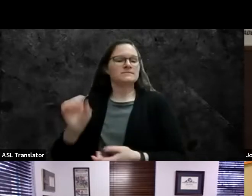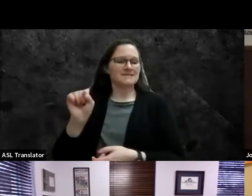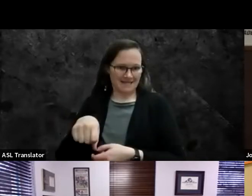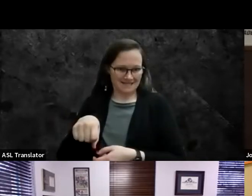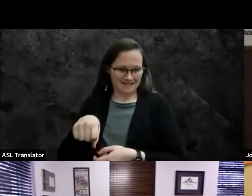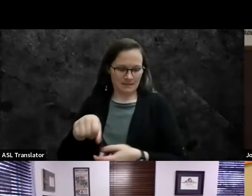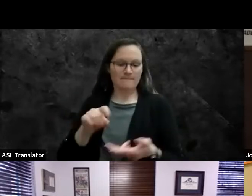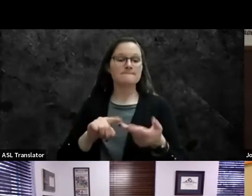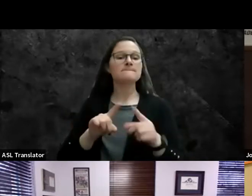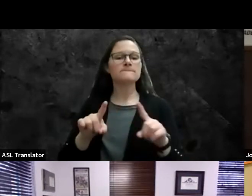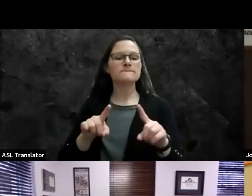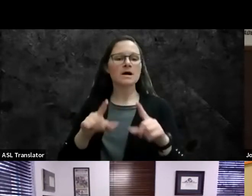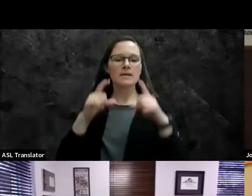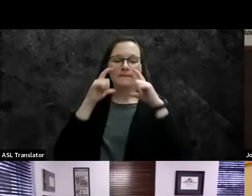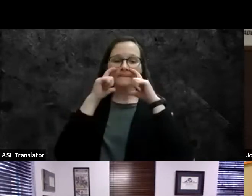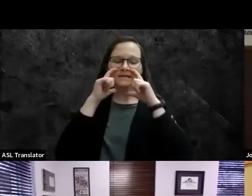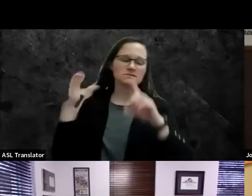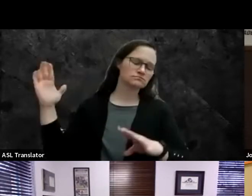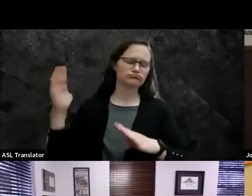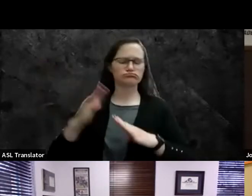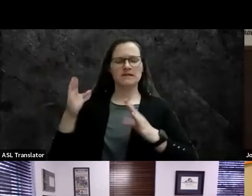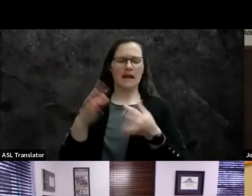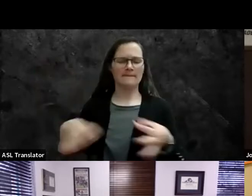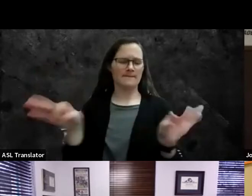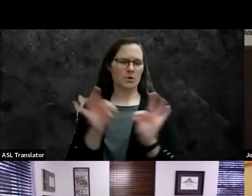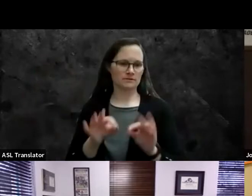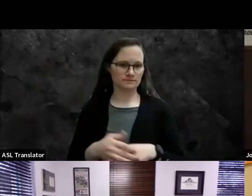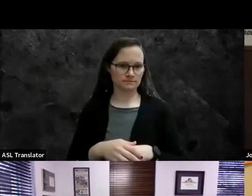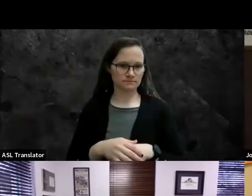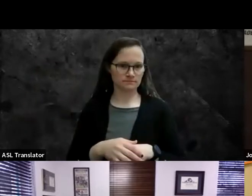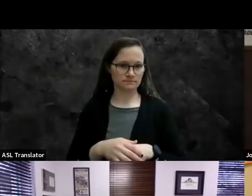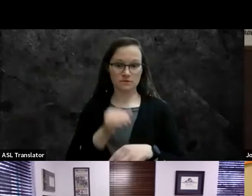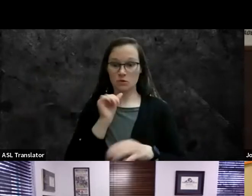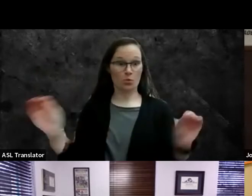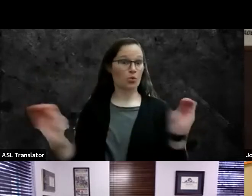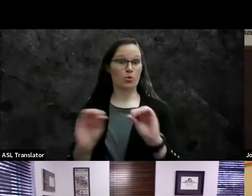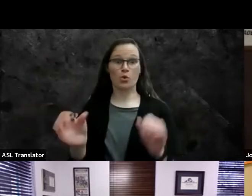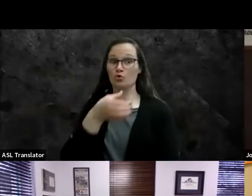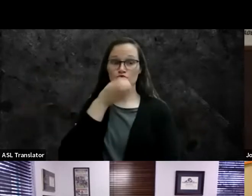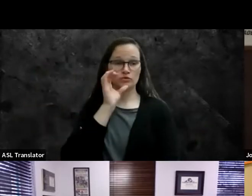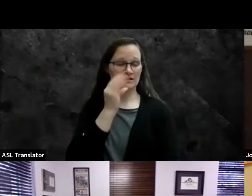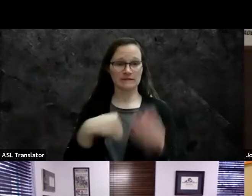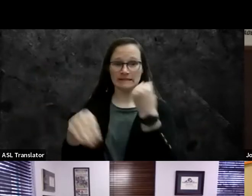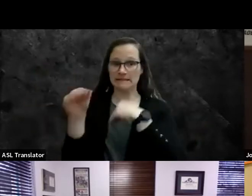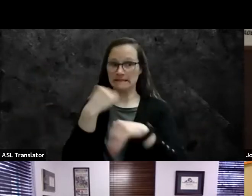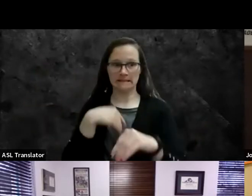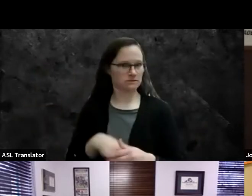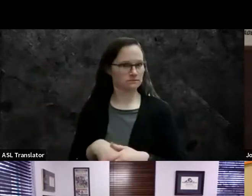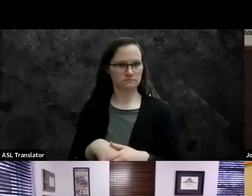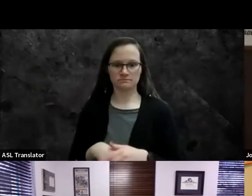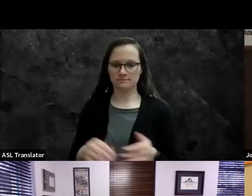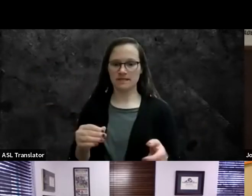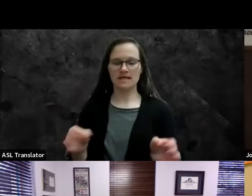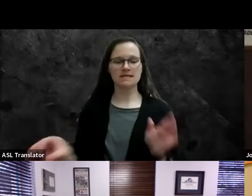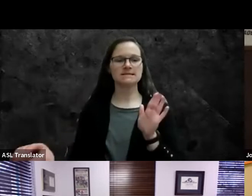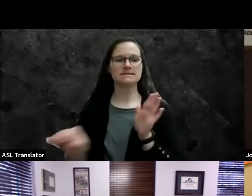having that mask on at all times is really important. So I don't permit eating and drinking in the classroom so it's simple. So people